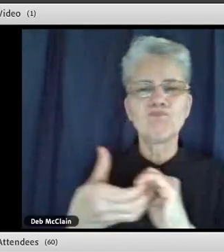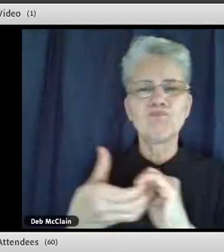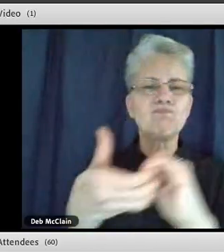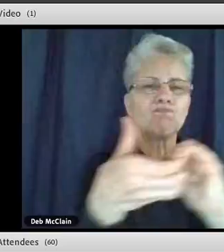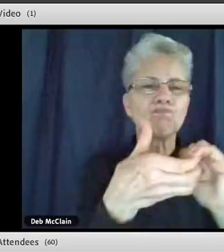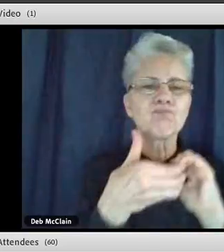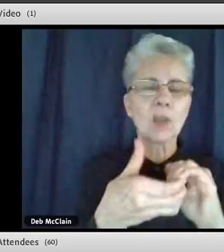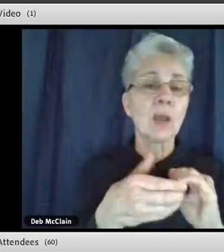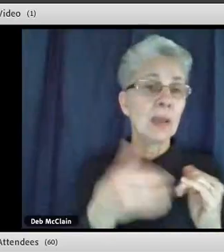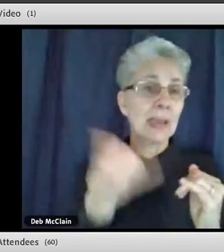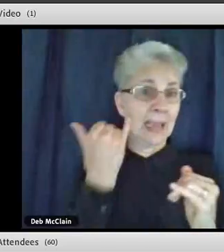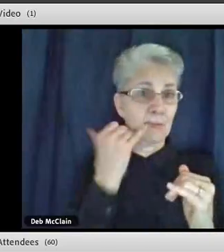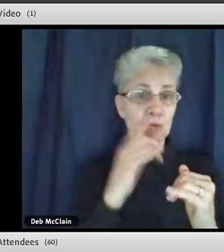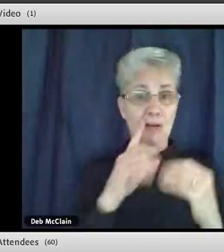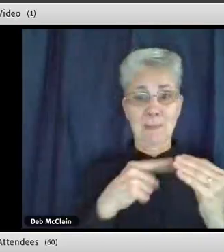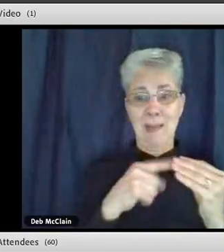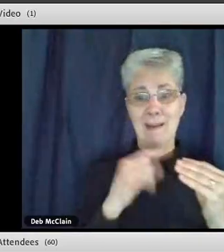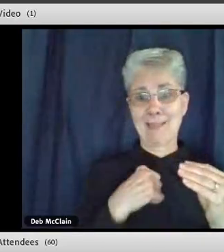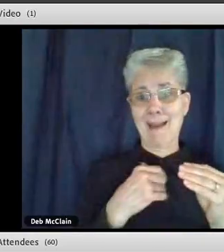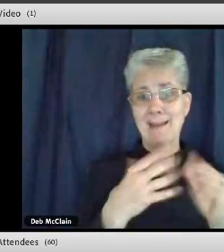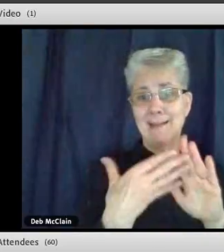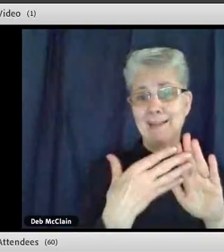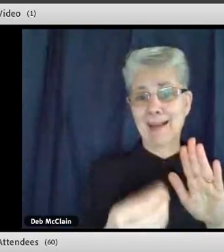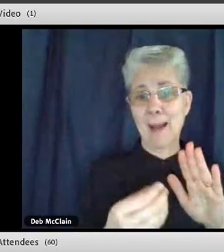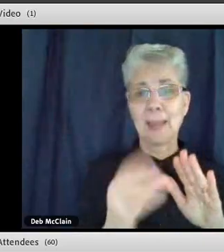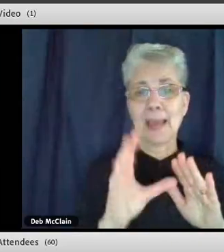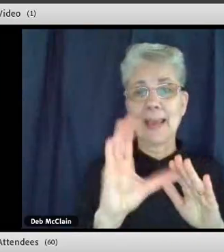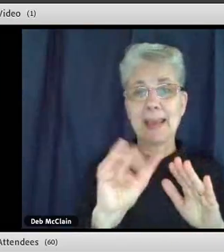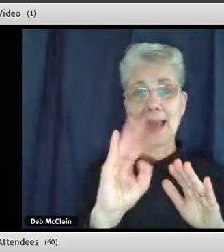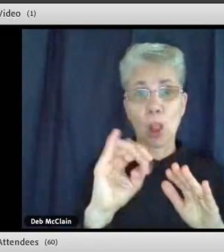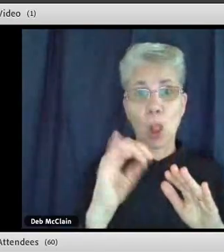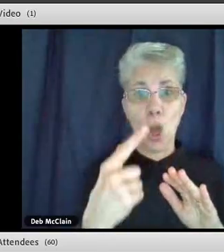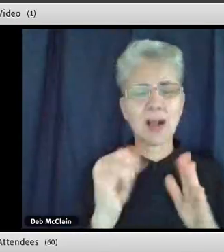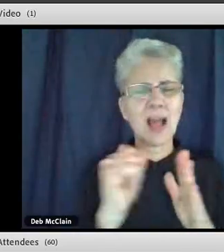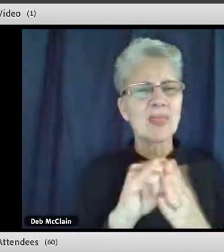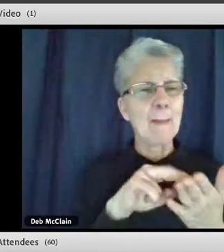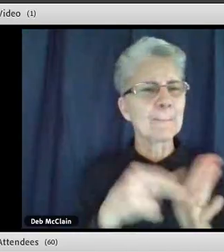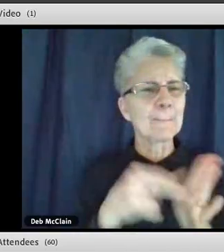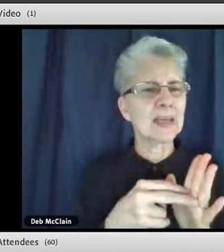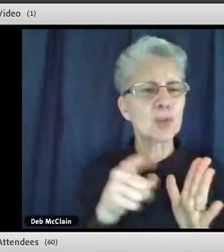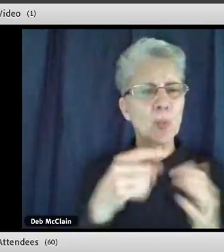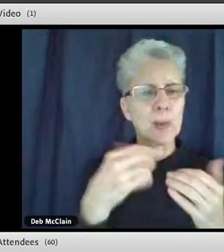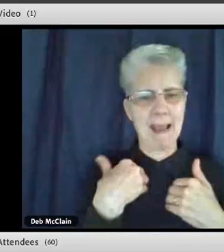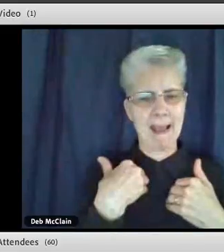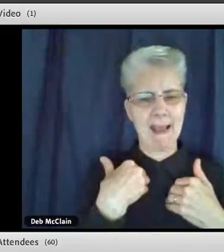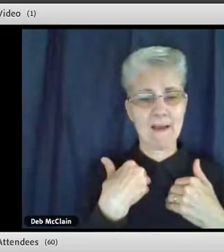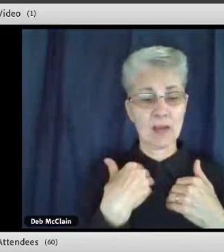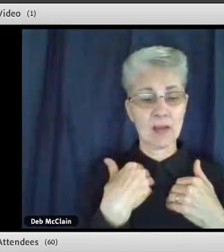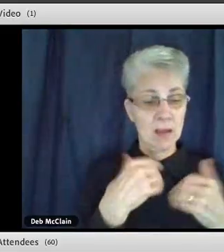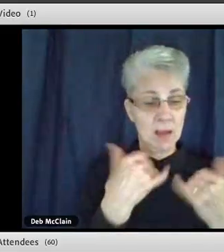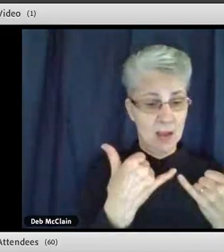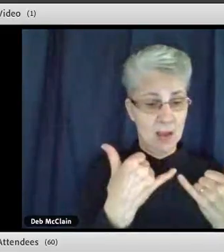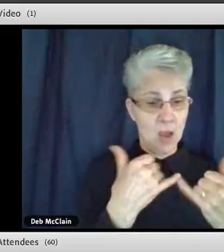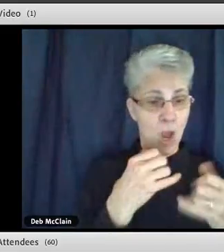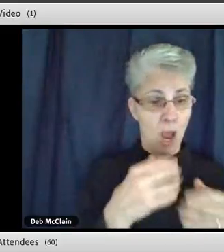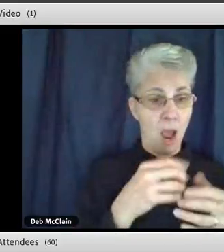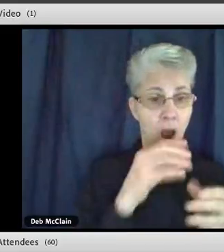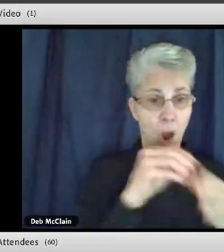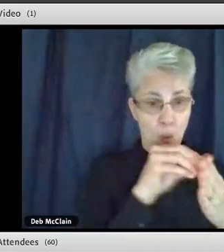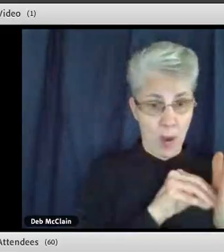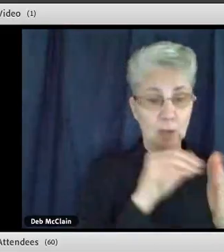about like copy cataloging, which is where you would have an existing record that's in like Library